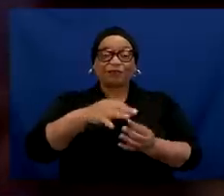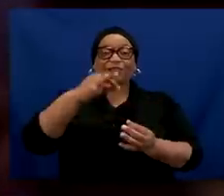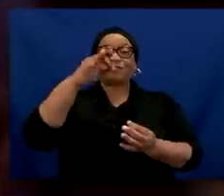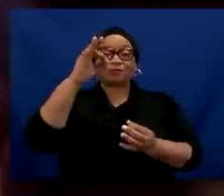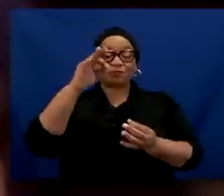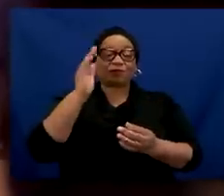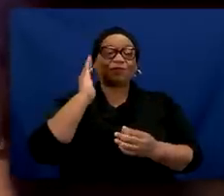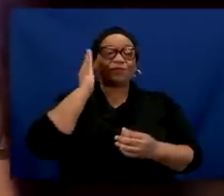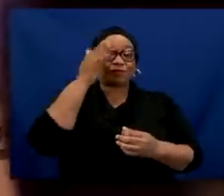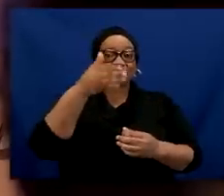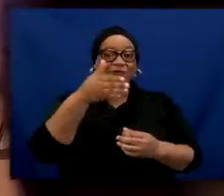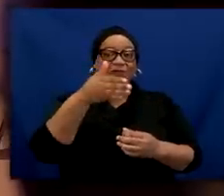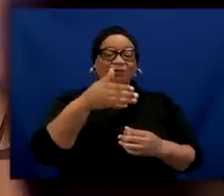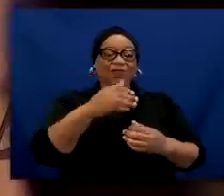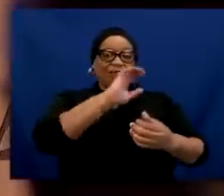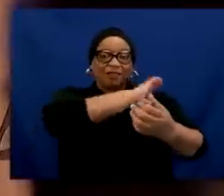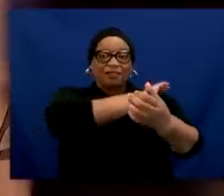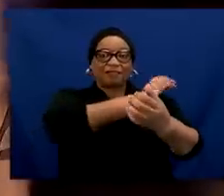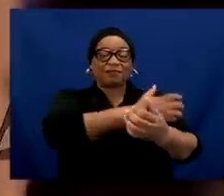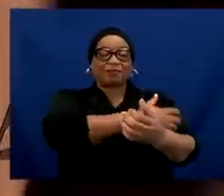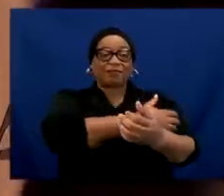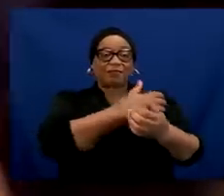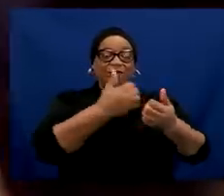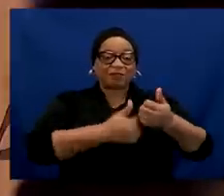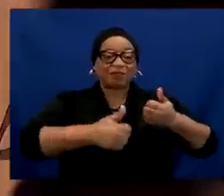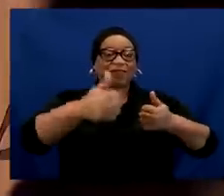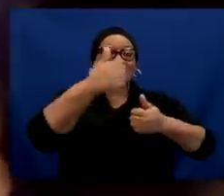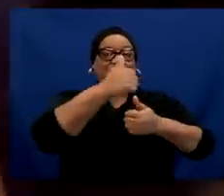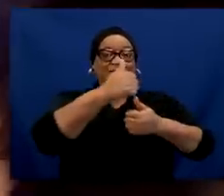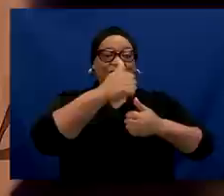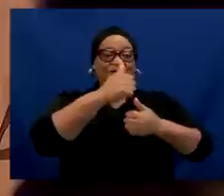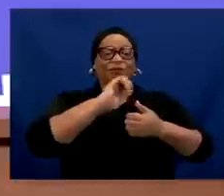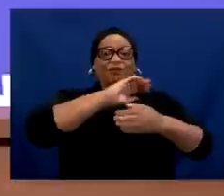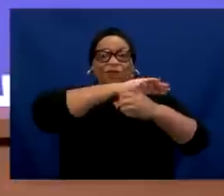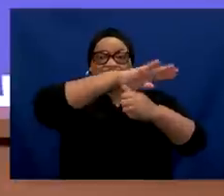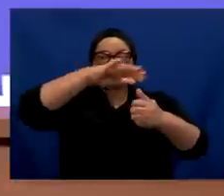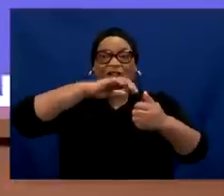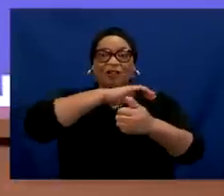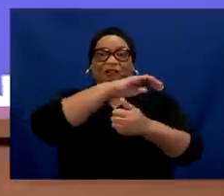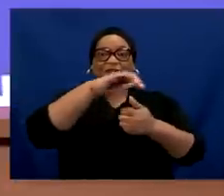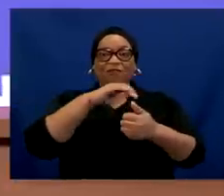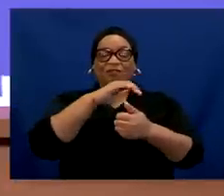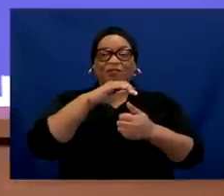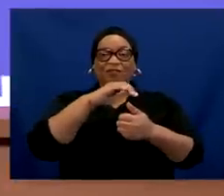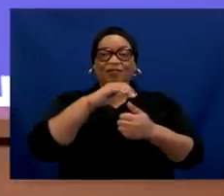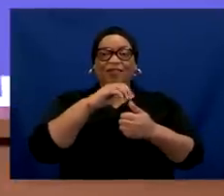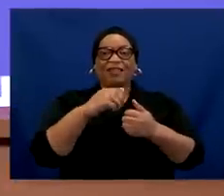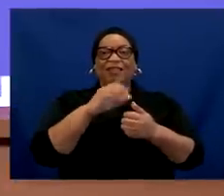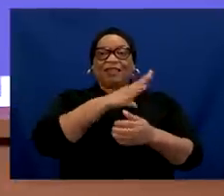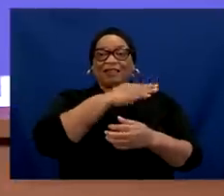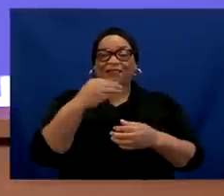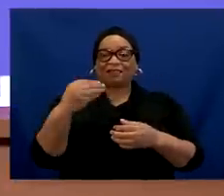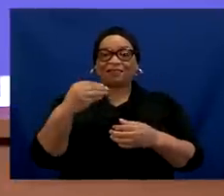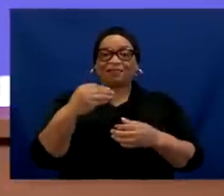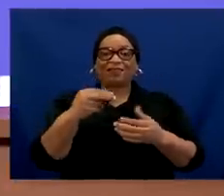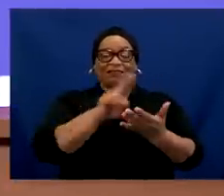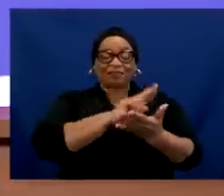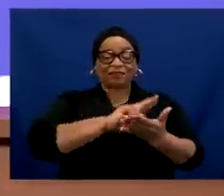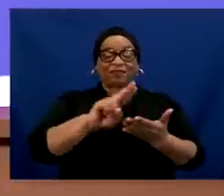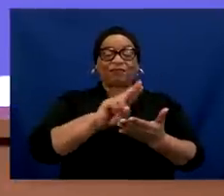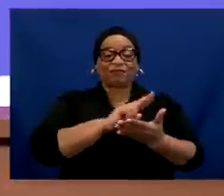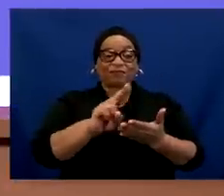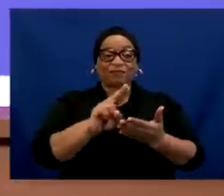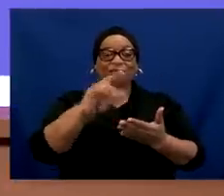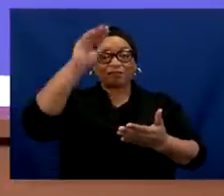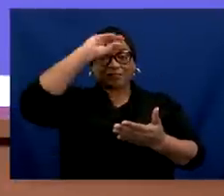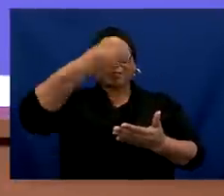thee, and the power of the Highest shall overshadow thee. Therefore also that holy thing which shall be born of